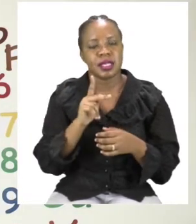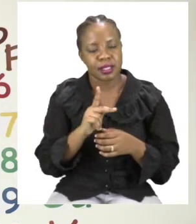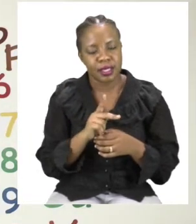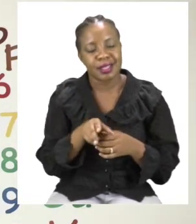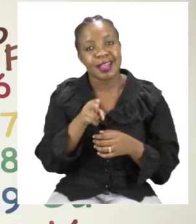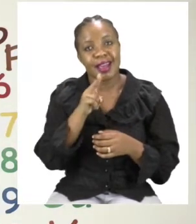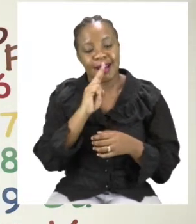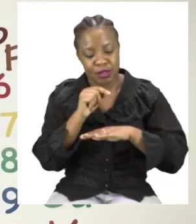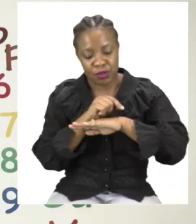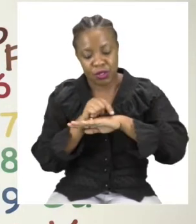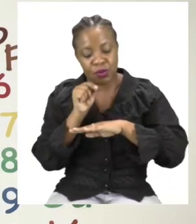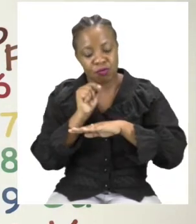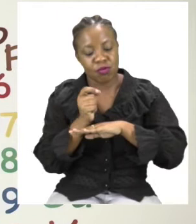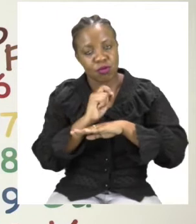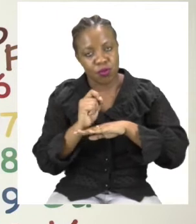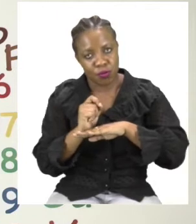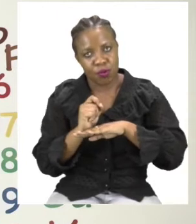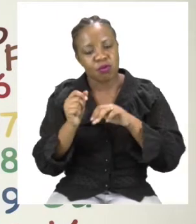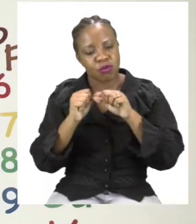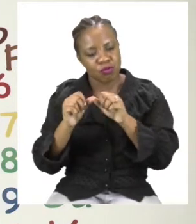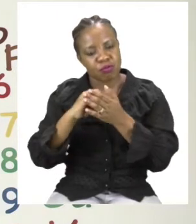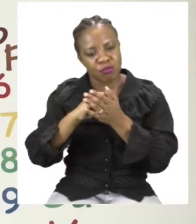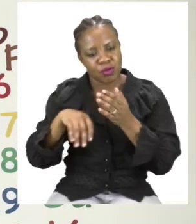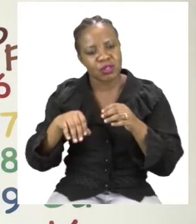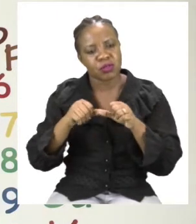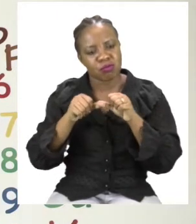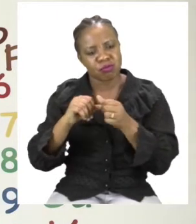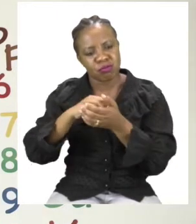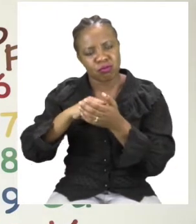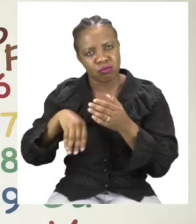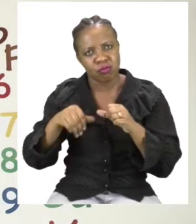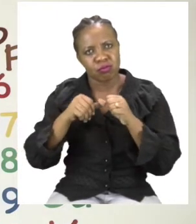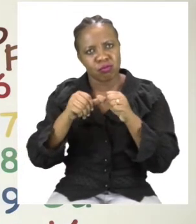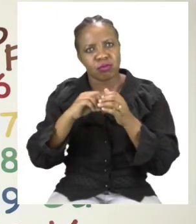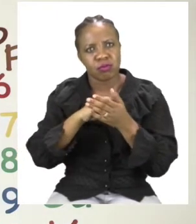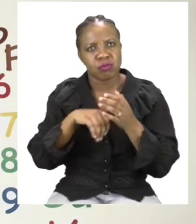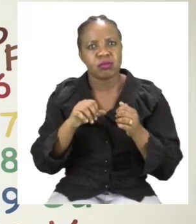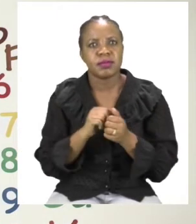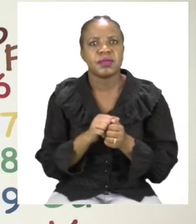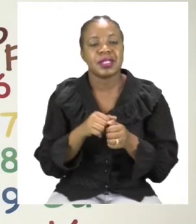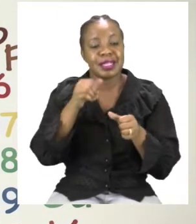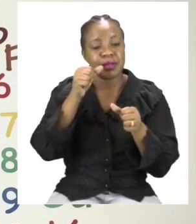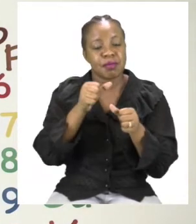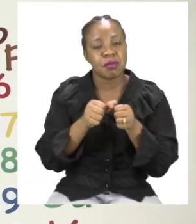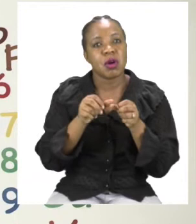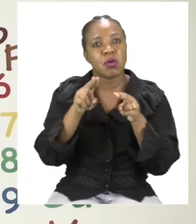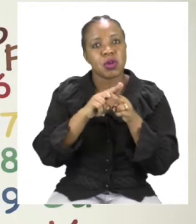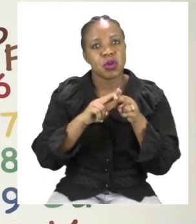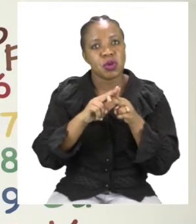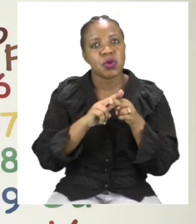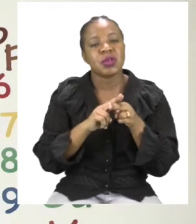to help us move on in the chain. Remember, we are dealing with decade numbers. So